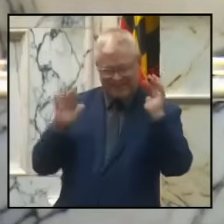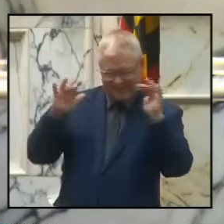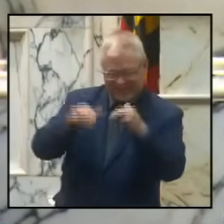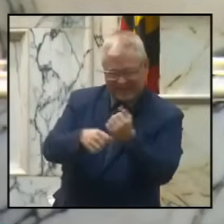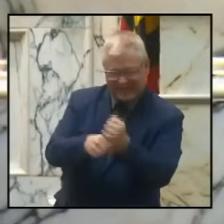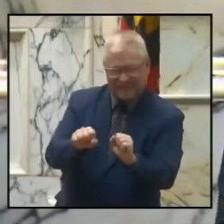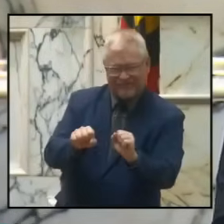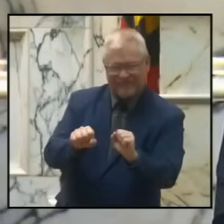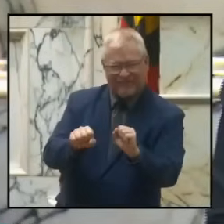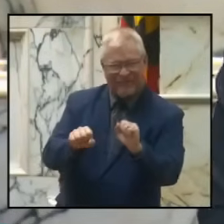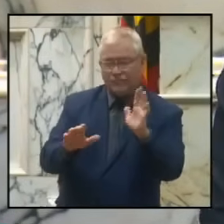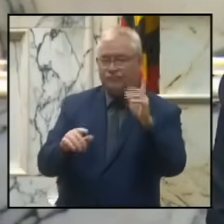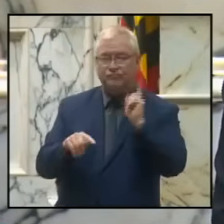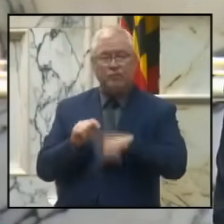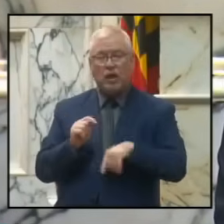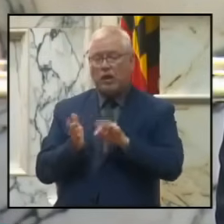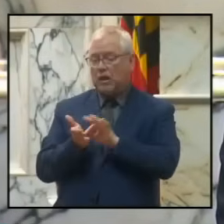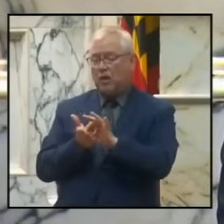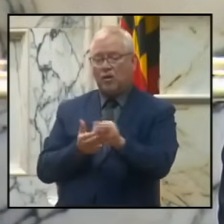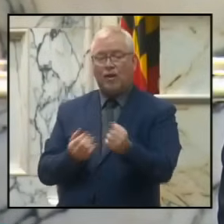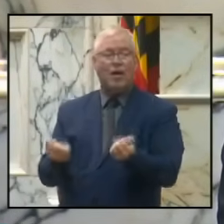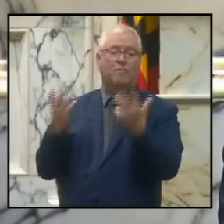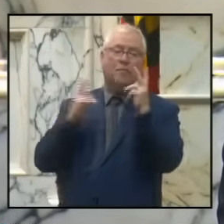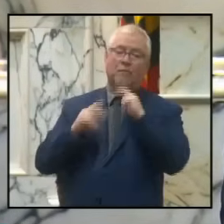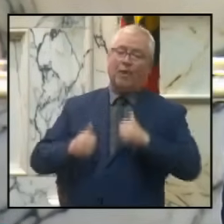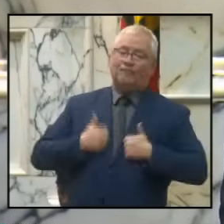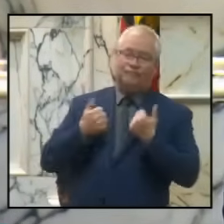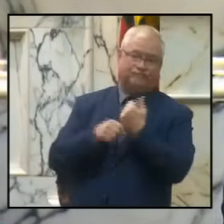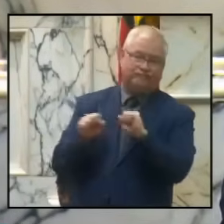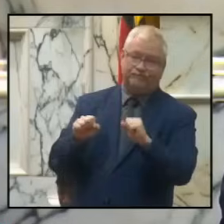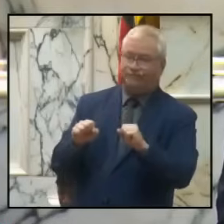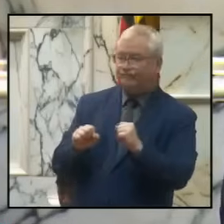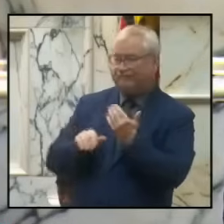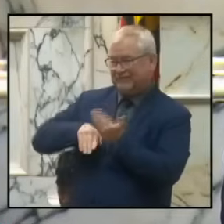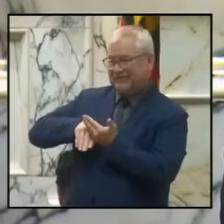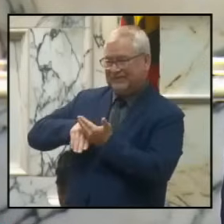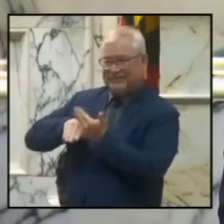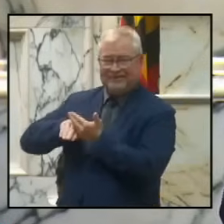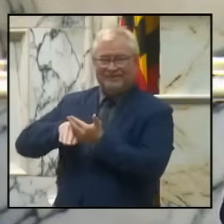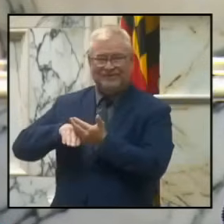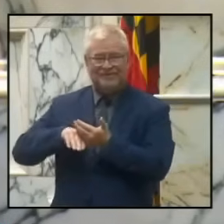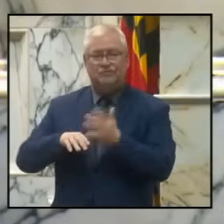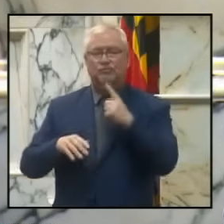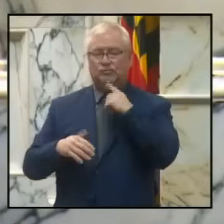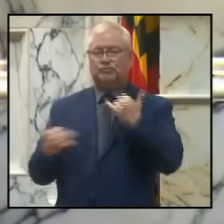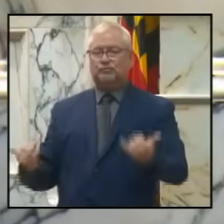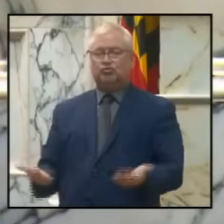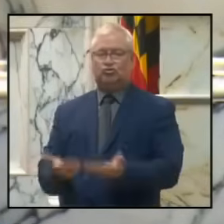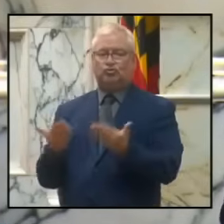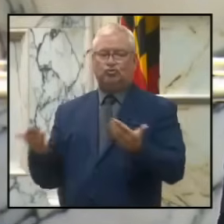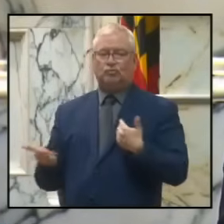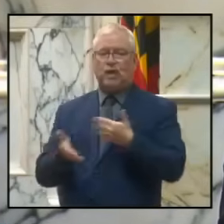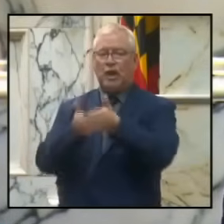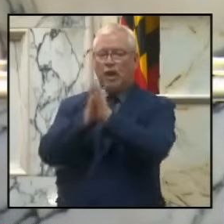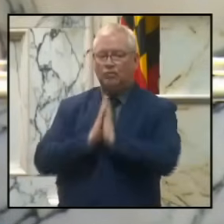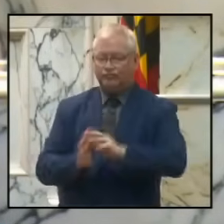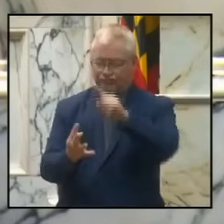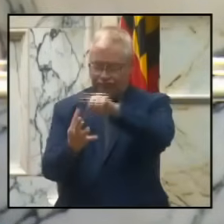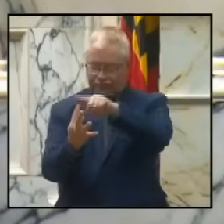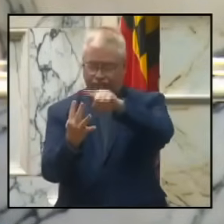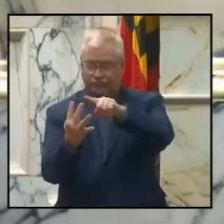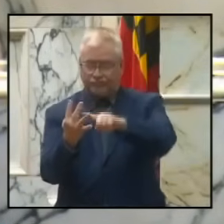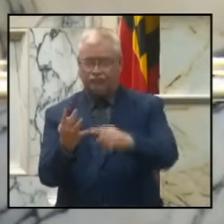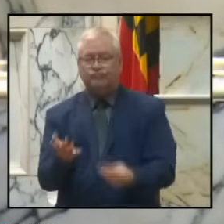countless lives. And they are here with us today. And I'd like to ask each and every one of them to please